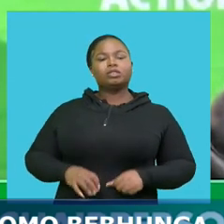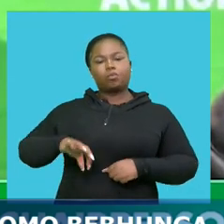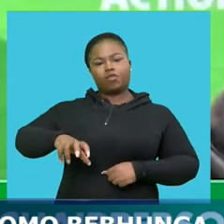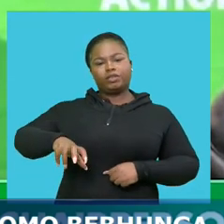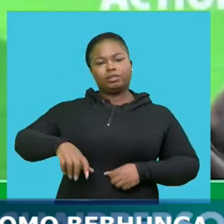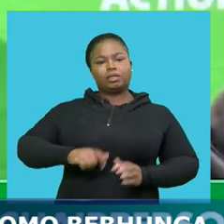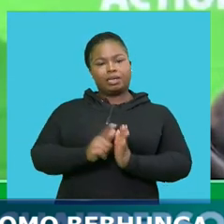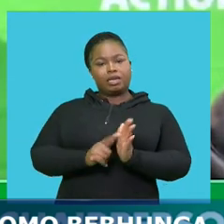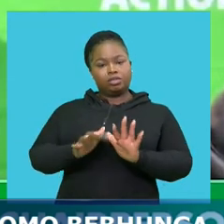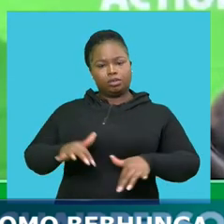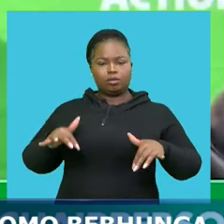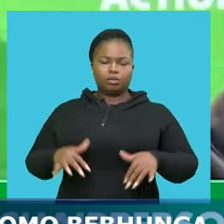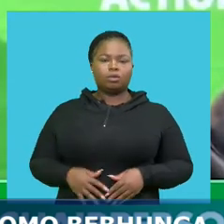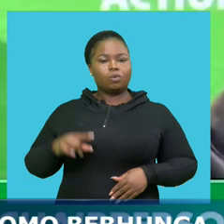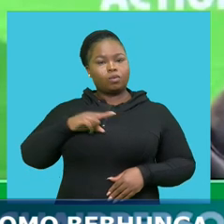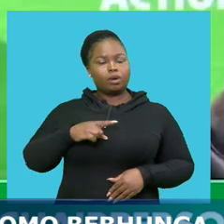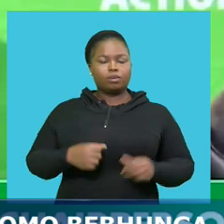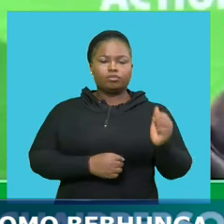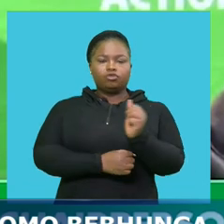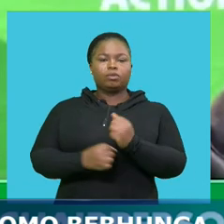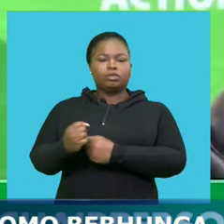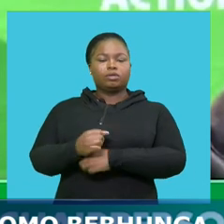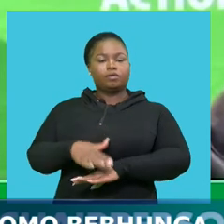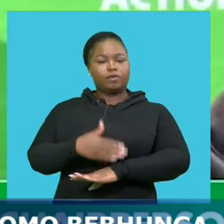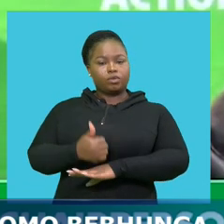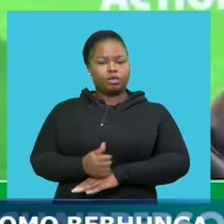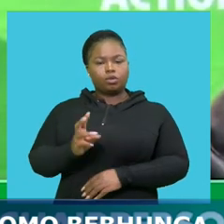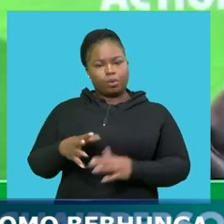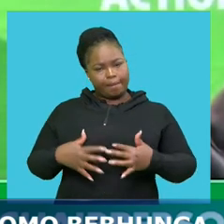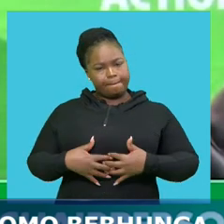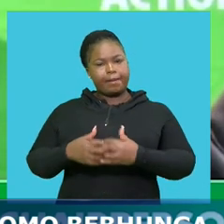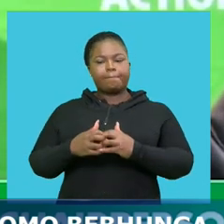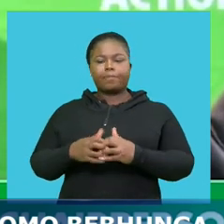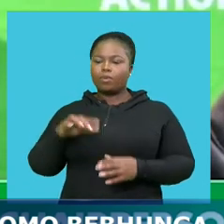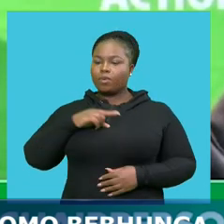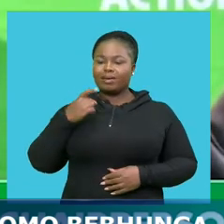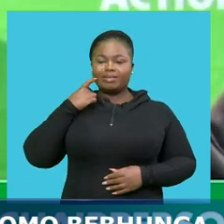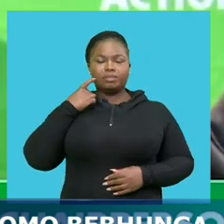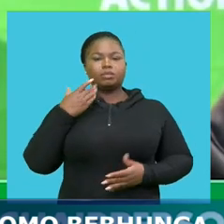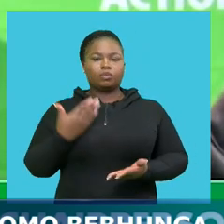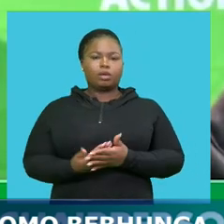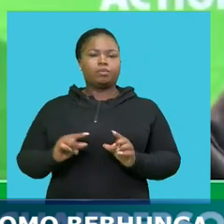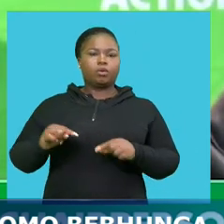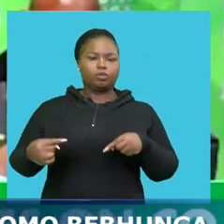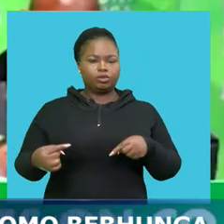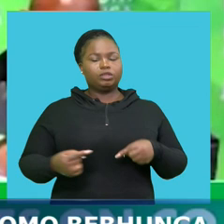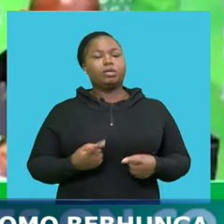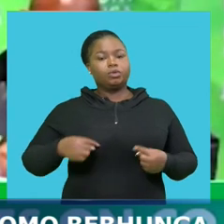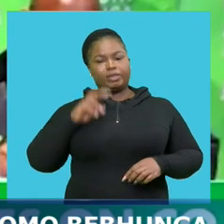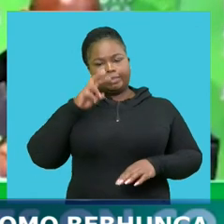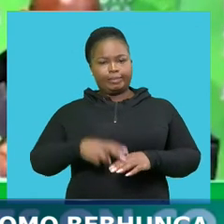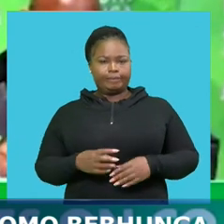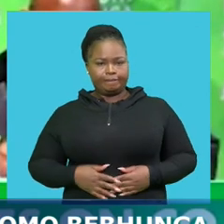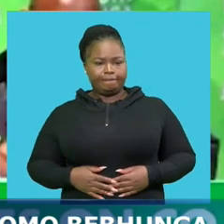such a manner that we will have the structural foundation upon which we can be the kind of opposition that is required.